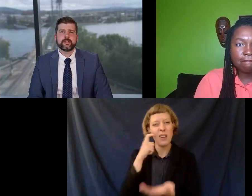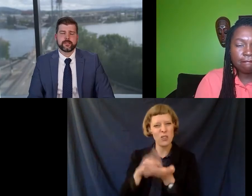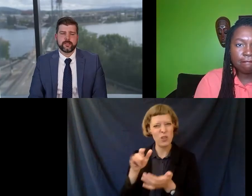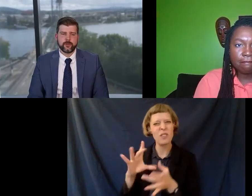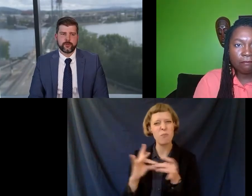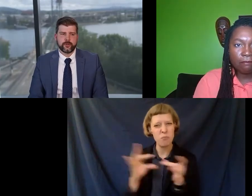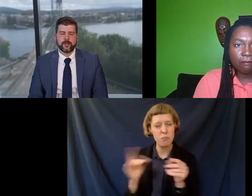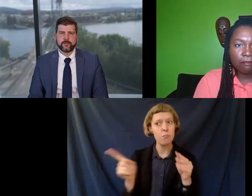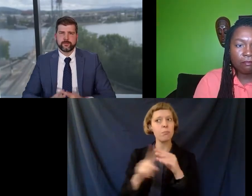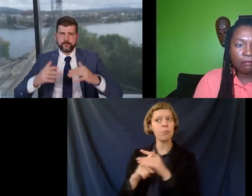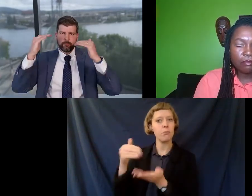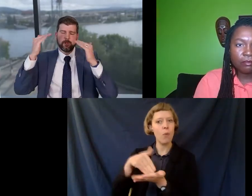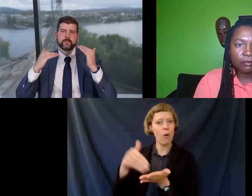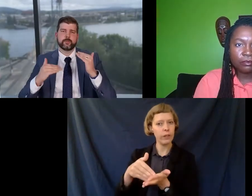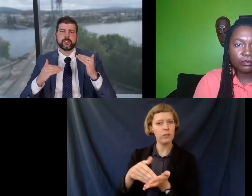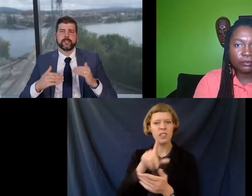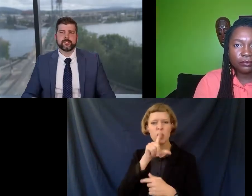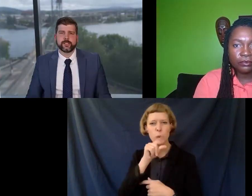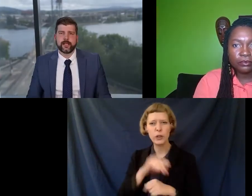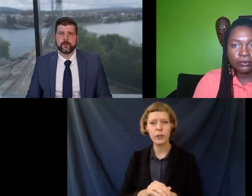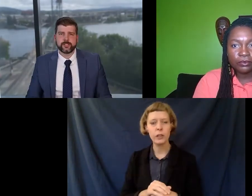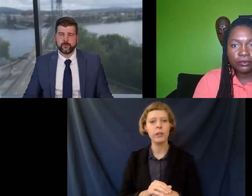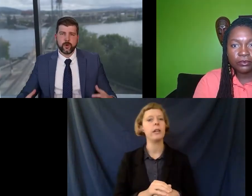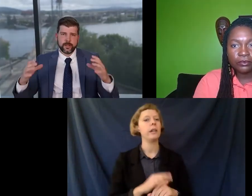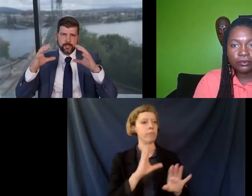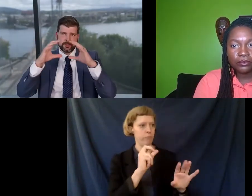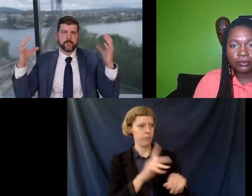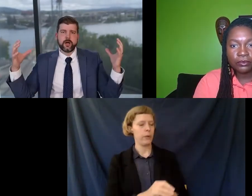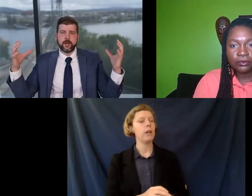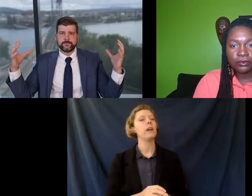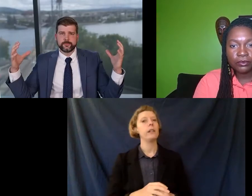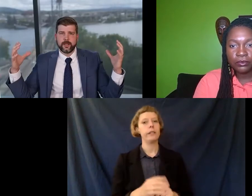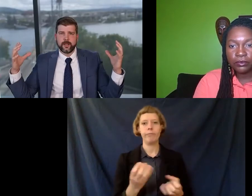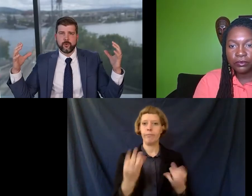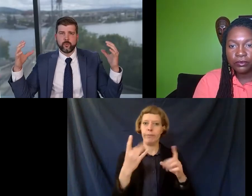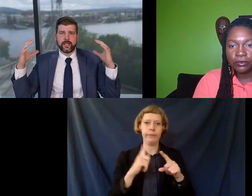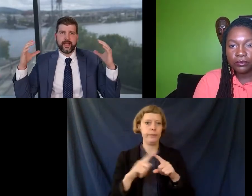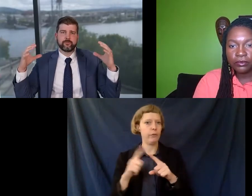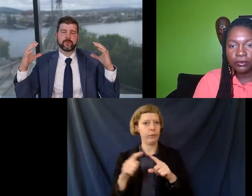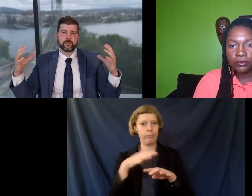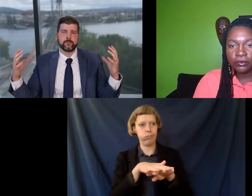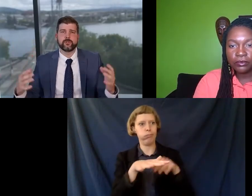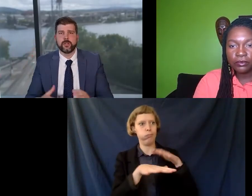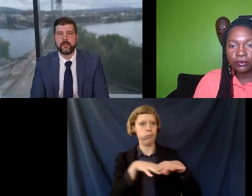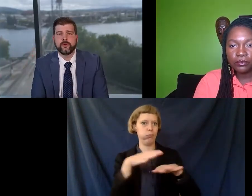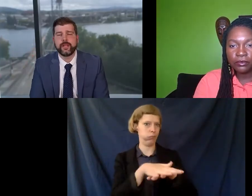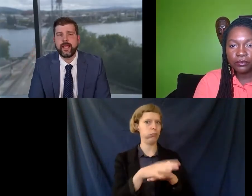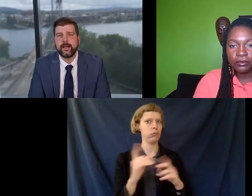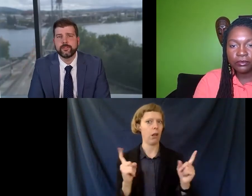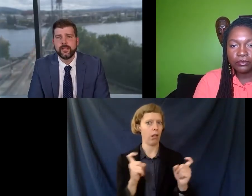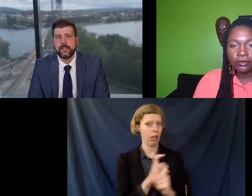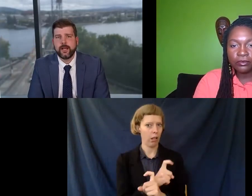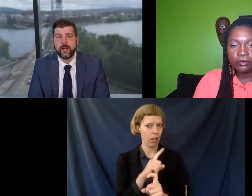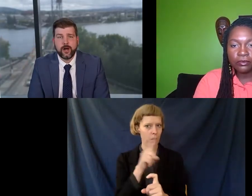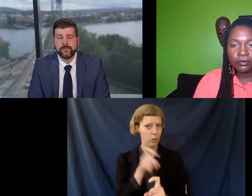I think, there are multiple layers to that question. One is the law. we have the criminal law that we